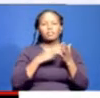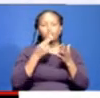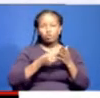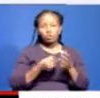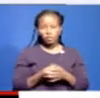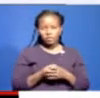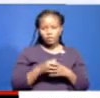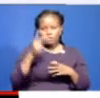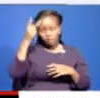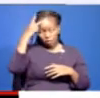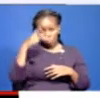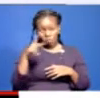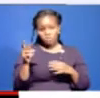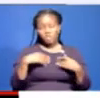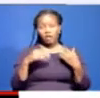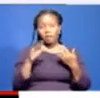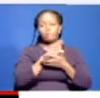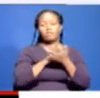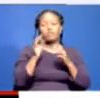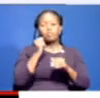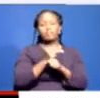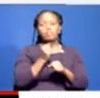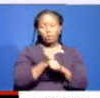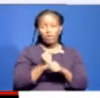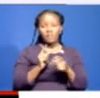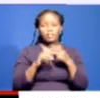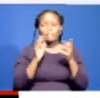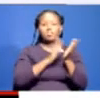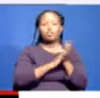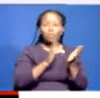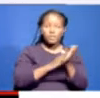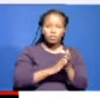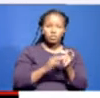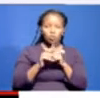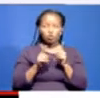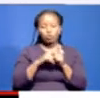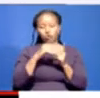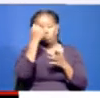a framework of recommendations and principles designed to ensure the